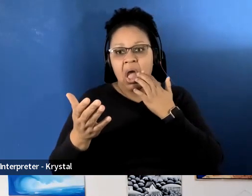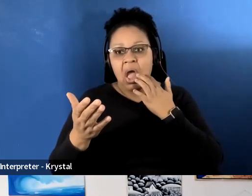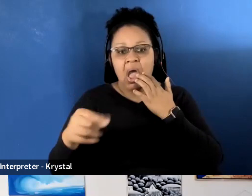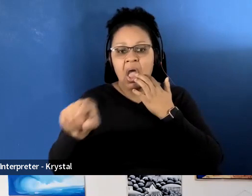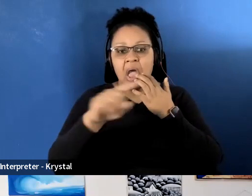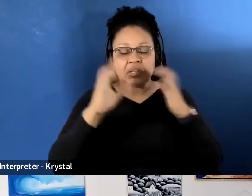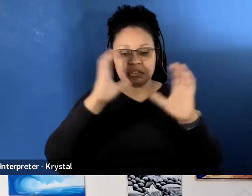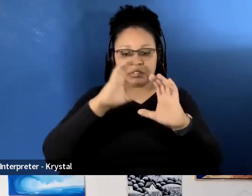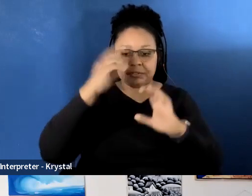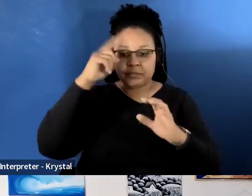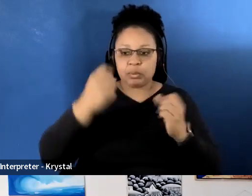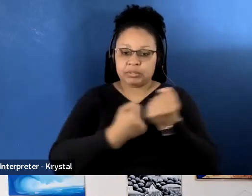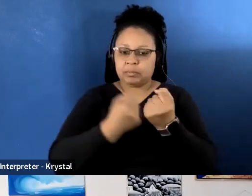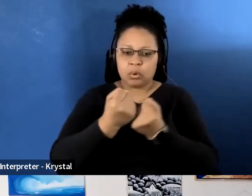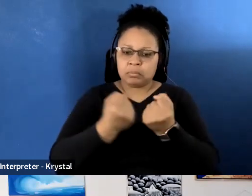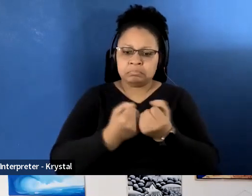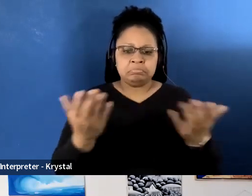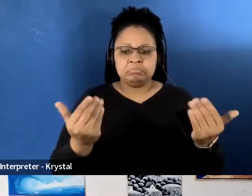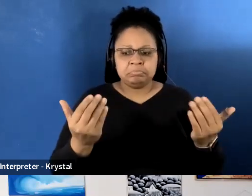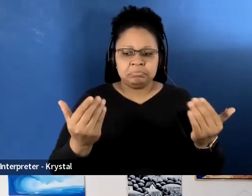looking for some support with and